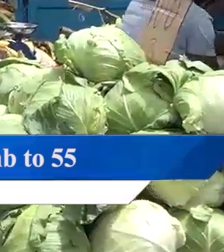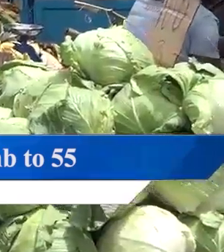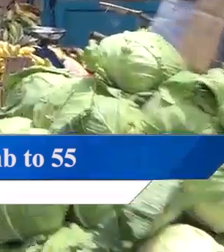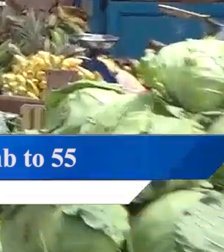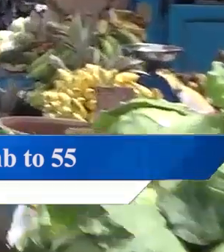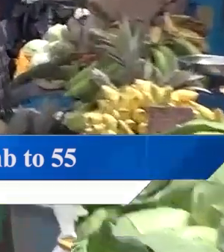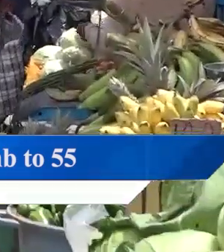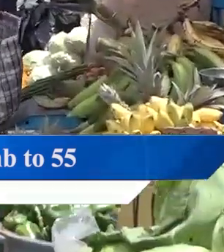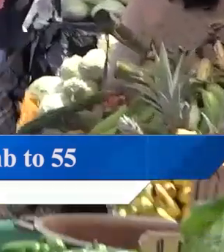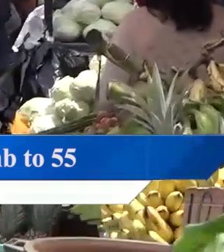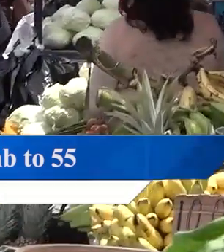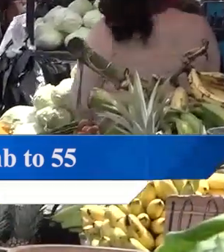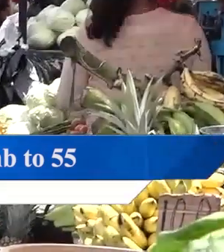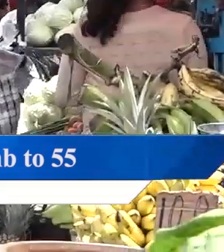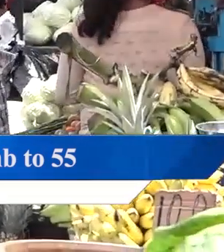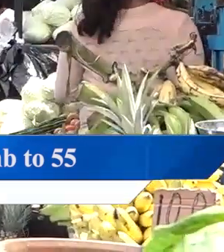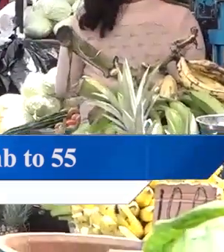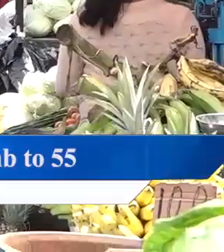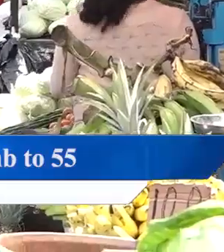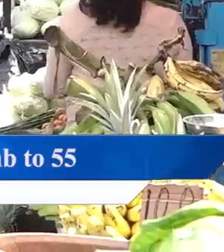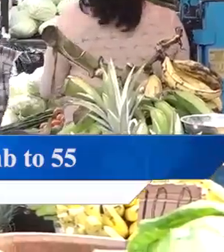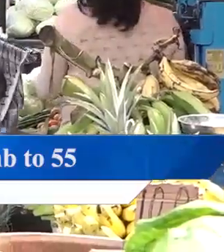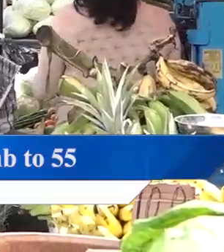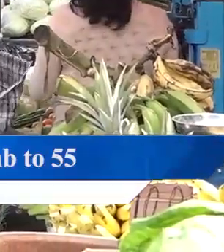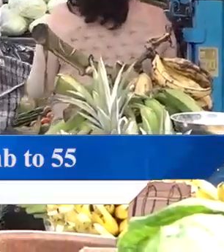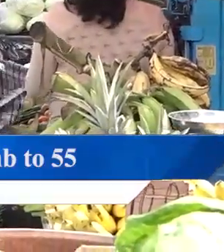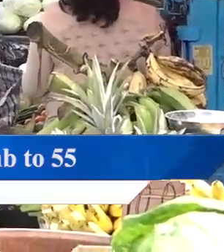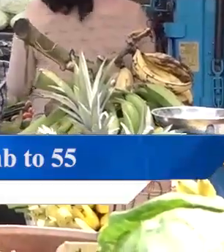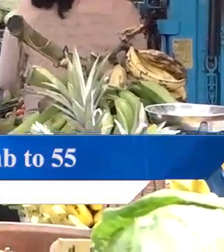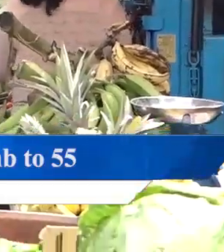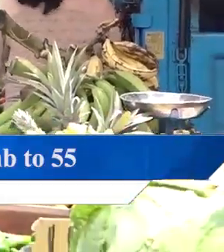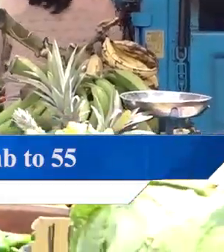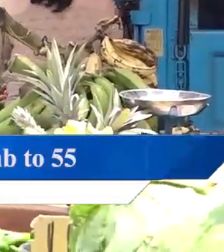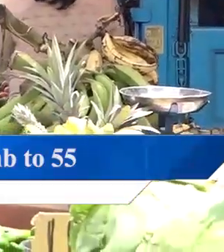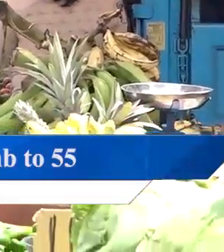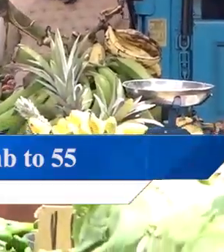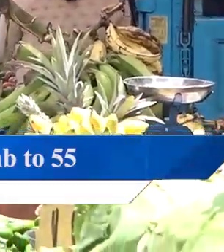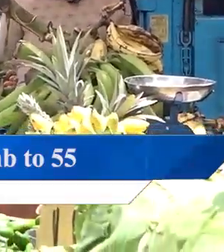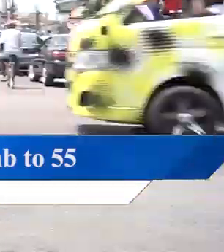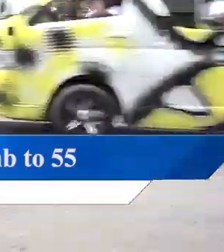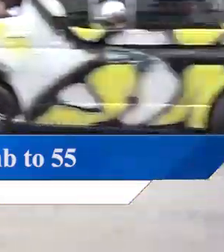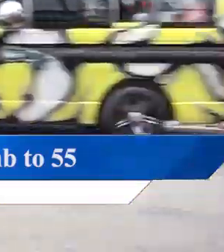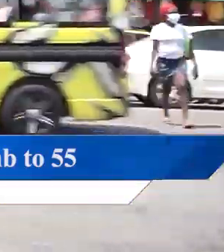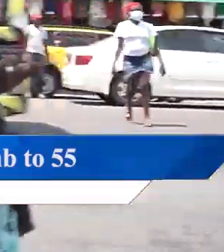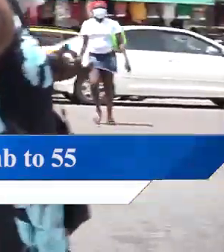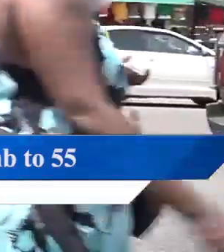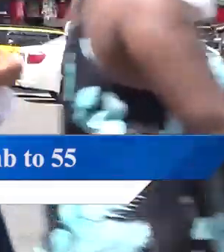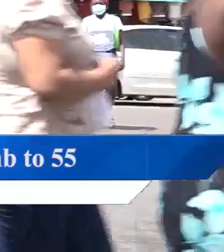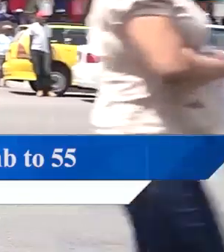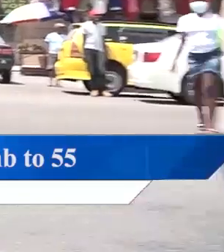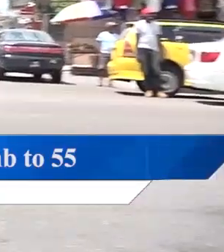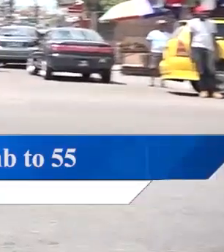4 remains the region with the highest number of cases. 80% of those who tested positive are from Region 4, with most of those cases